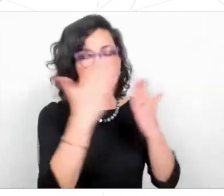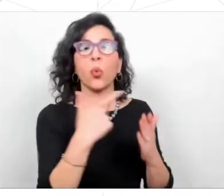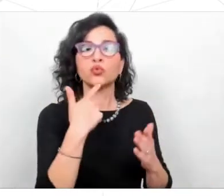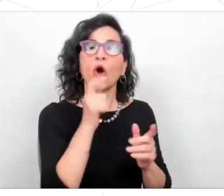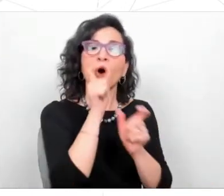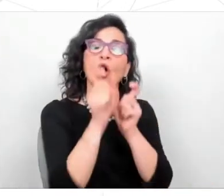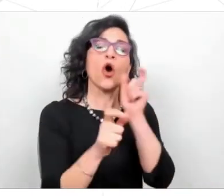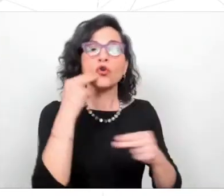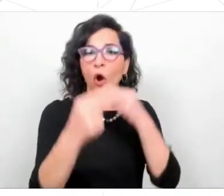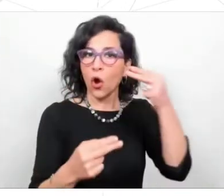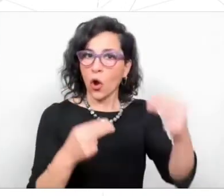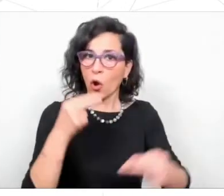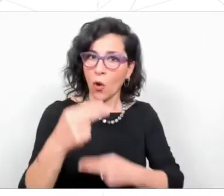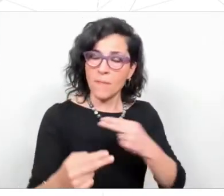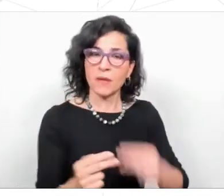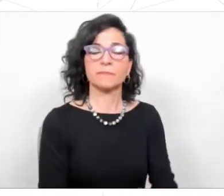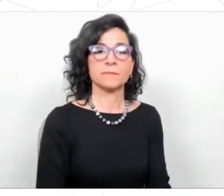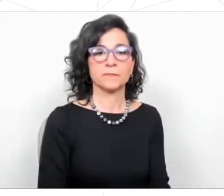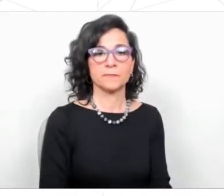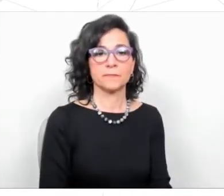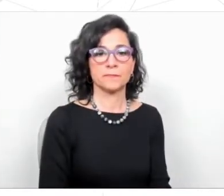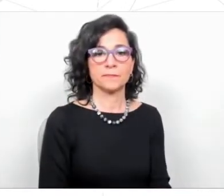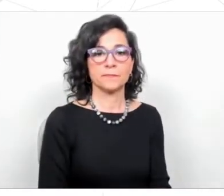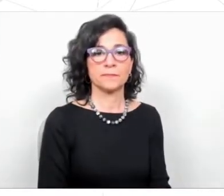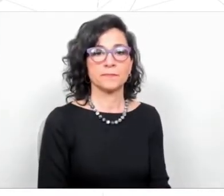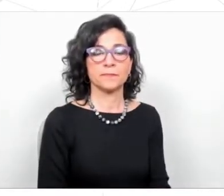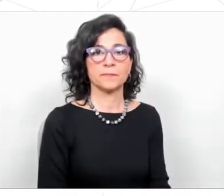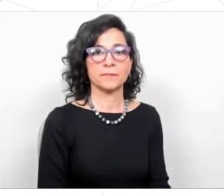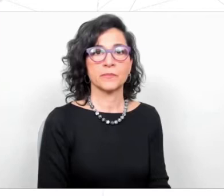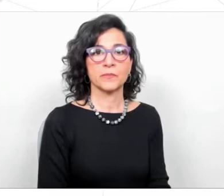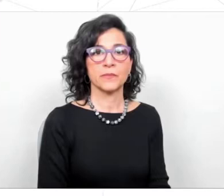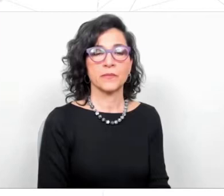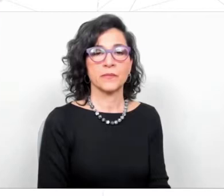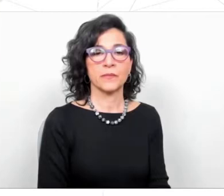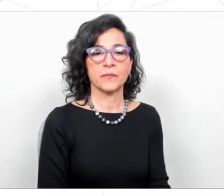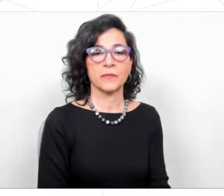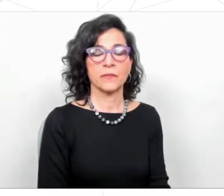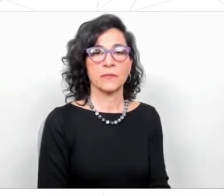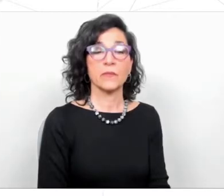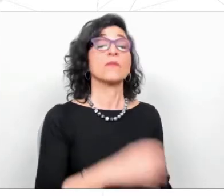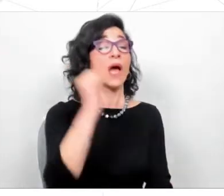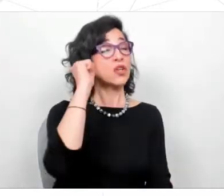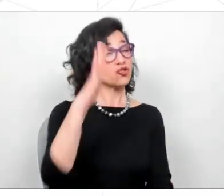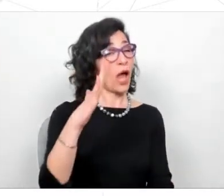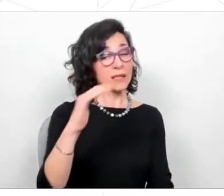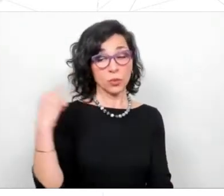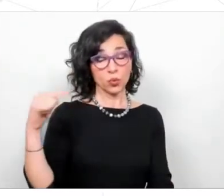And I'm going to switch over to nouns. And we'll look at that. Now,